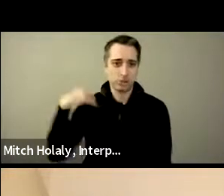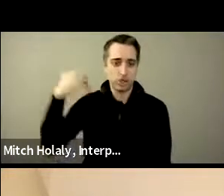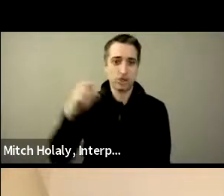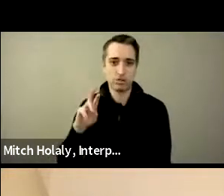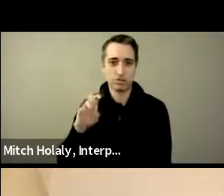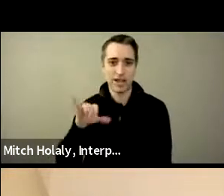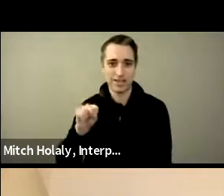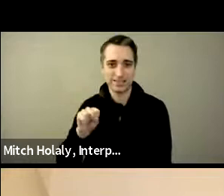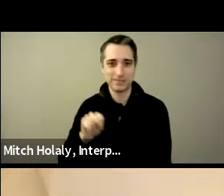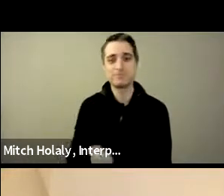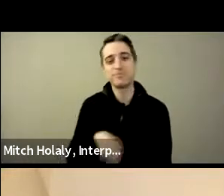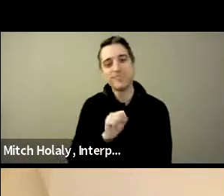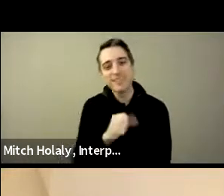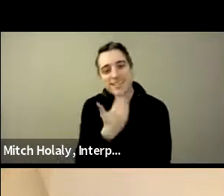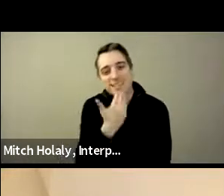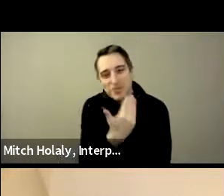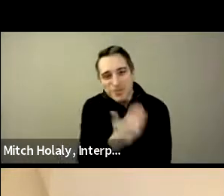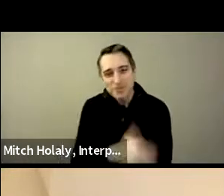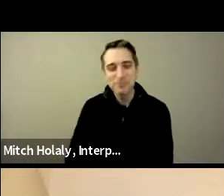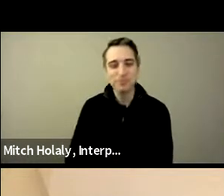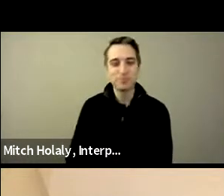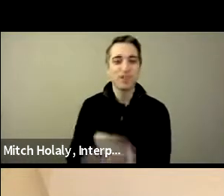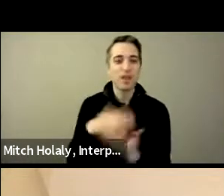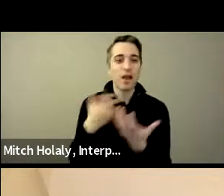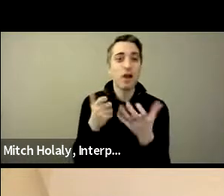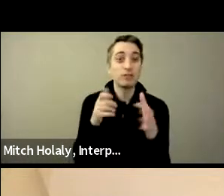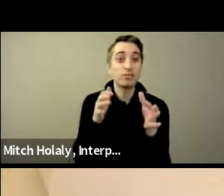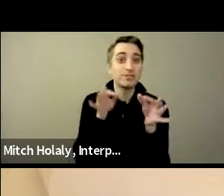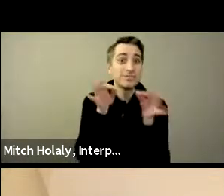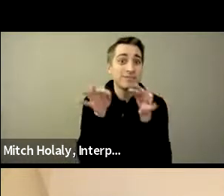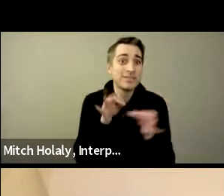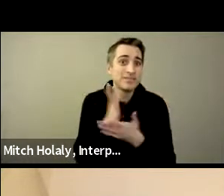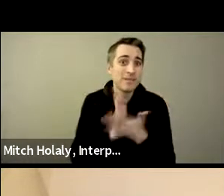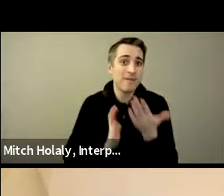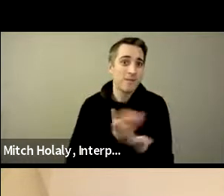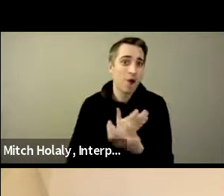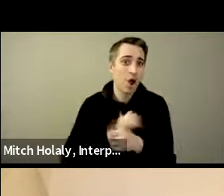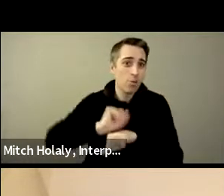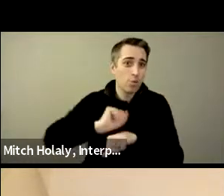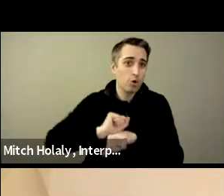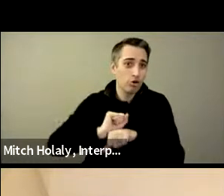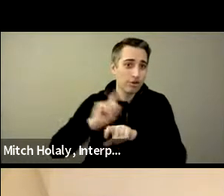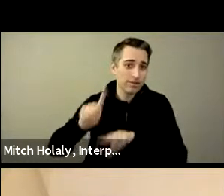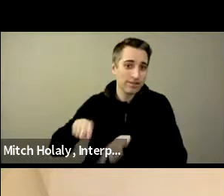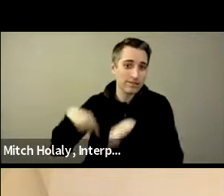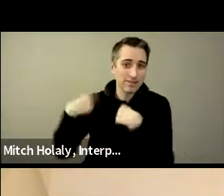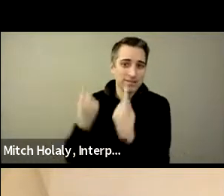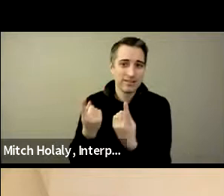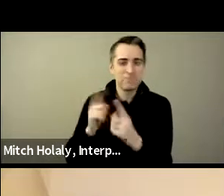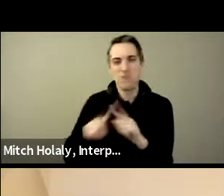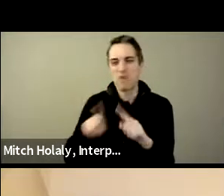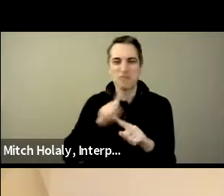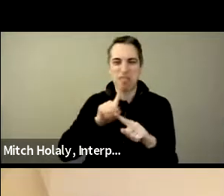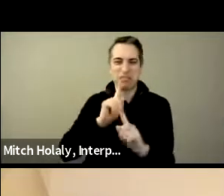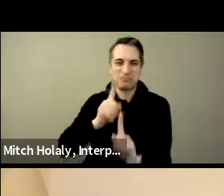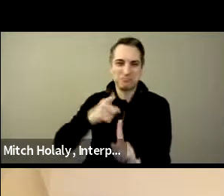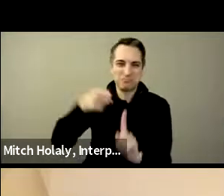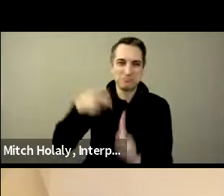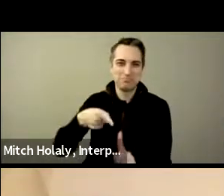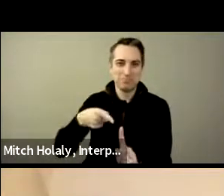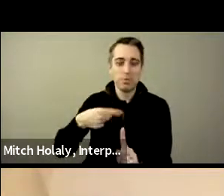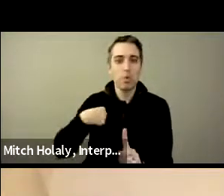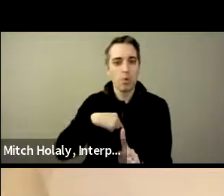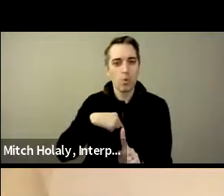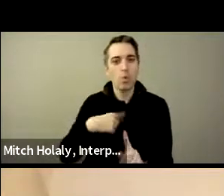Thank you. So I wanted to go over some of the work that we have been doing, but basically we've been doing things